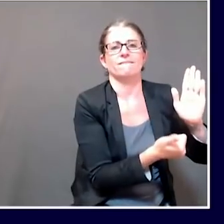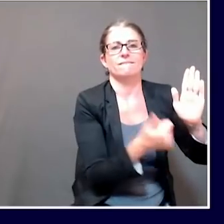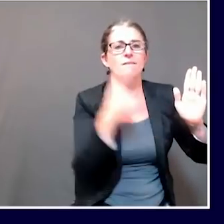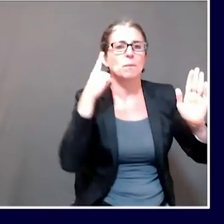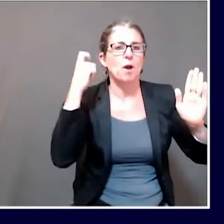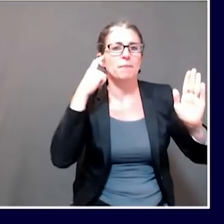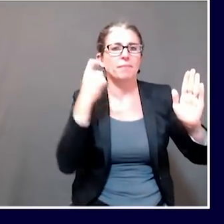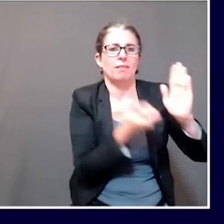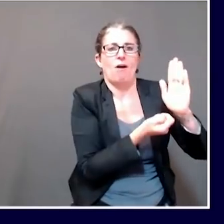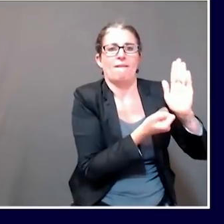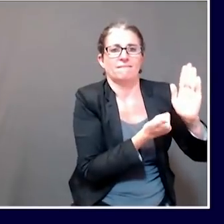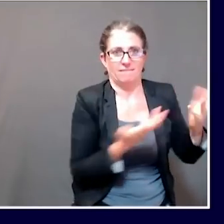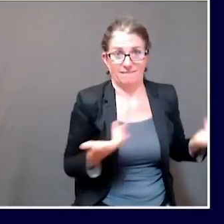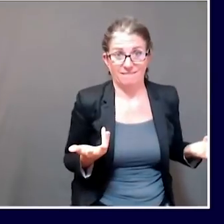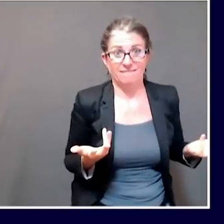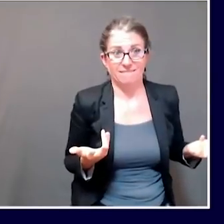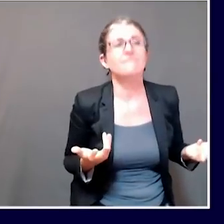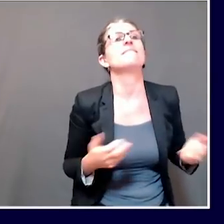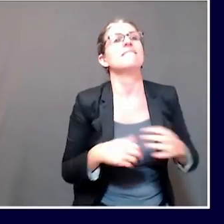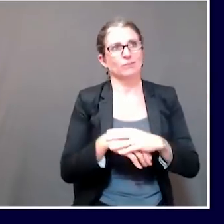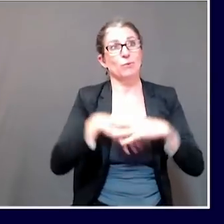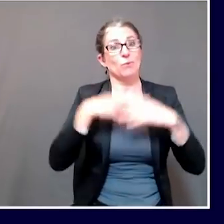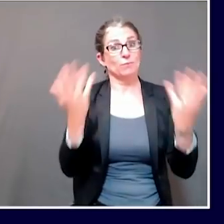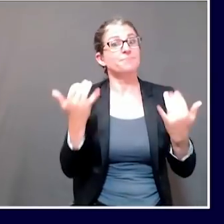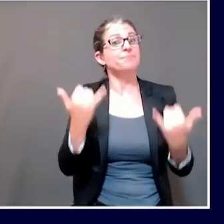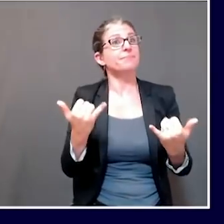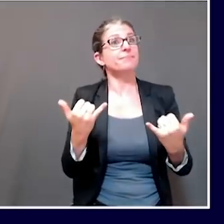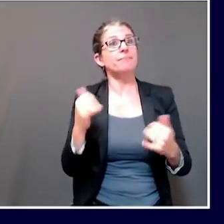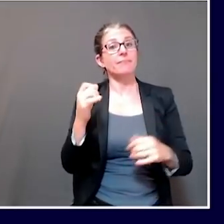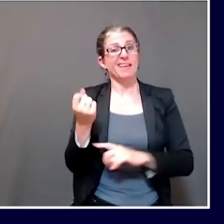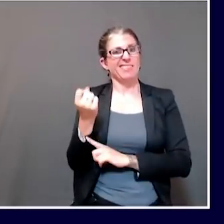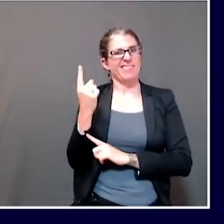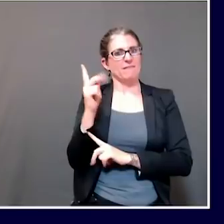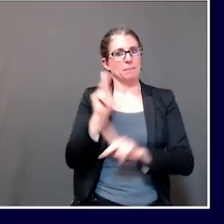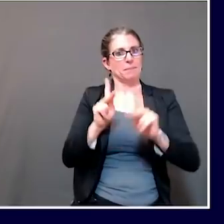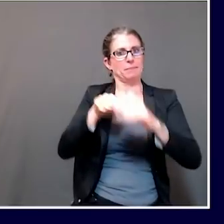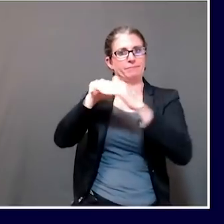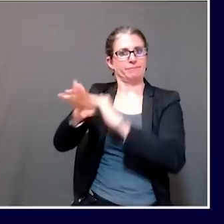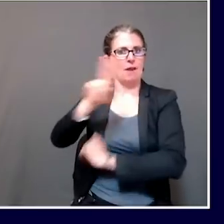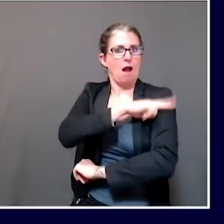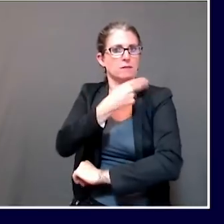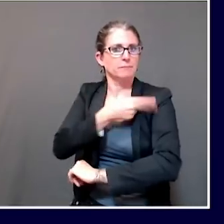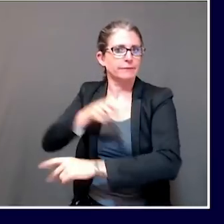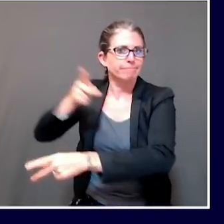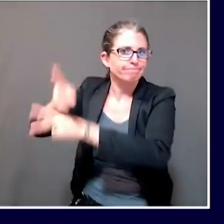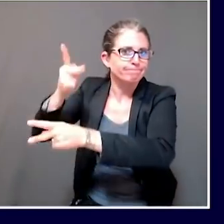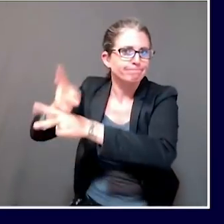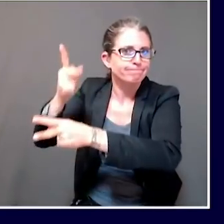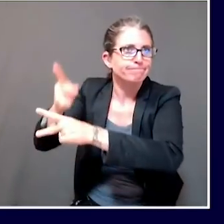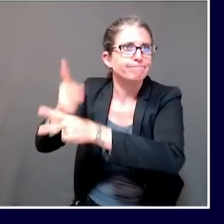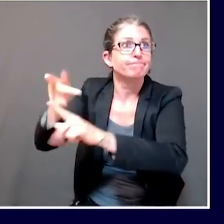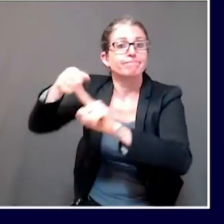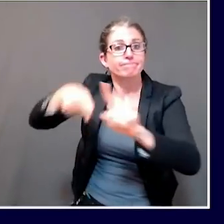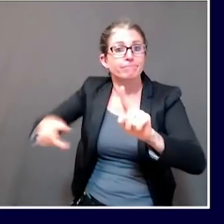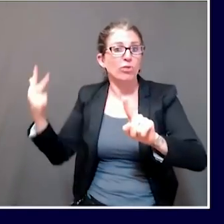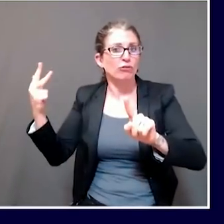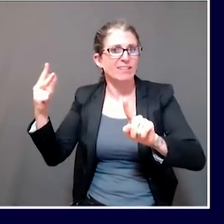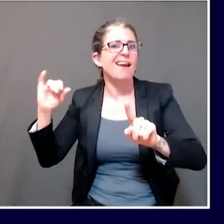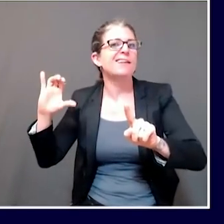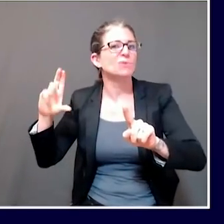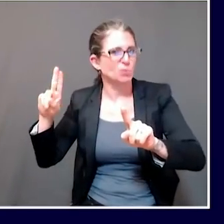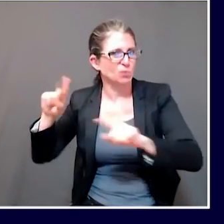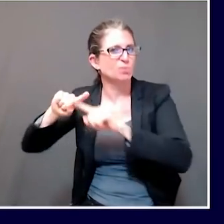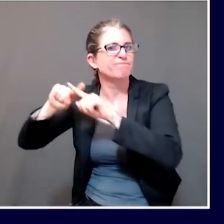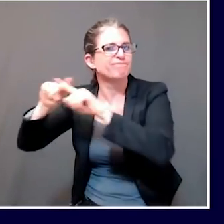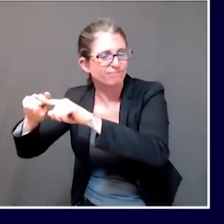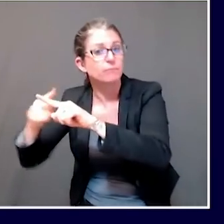Maine, 11 people are currently in the hospital with COVID-19, 3 of whom are in the ICU, and 1 of